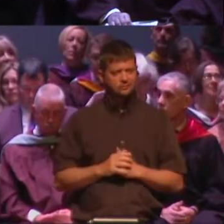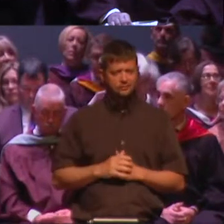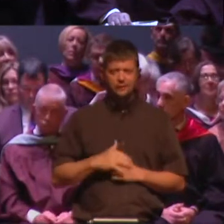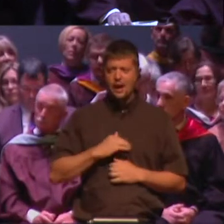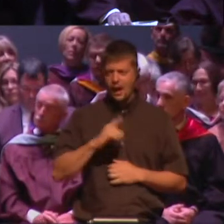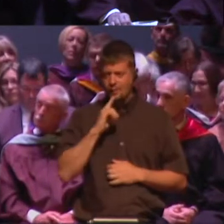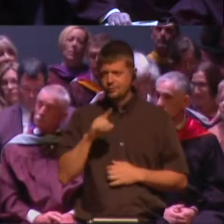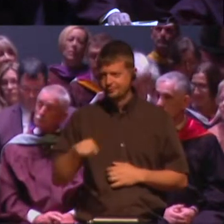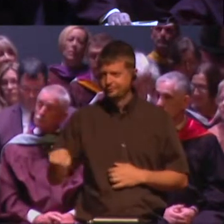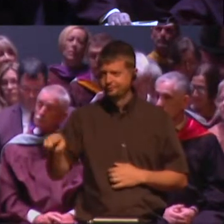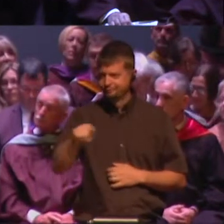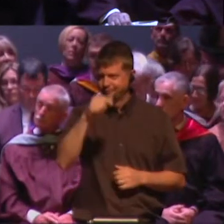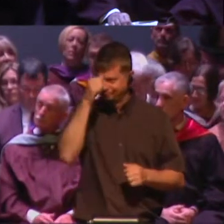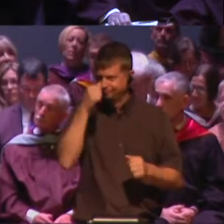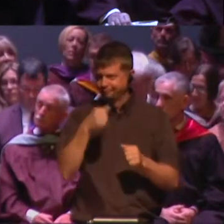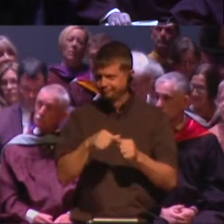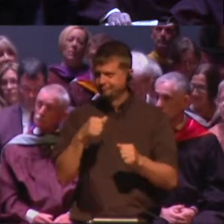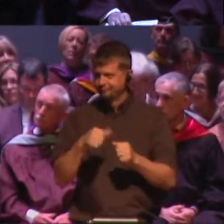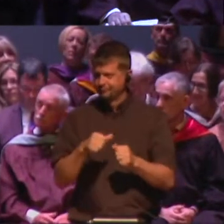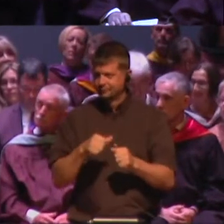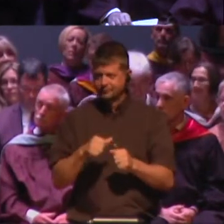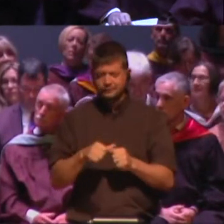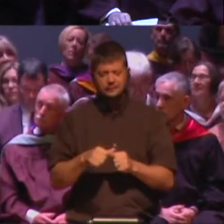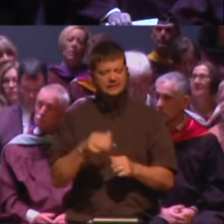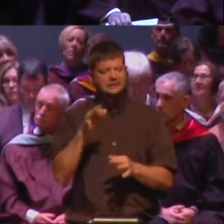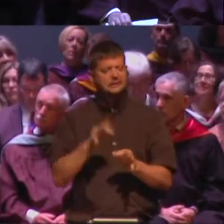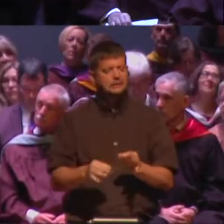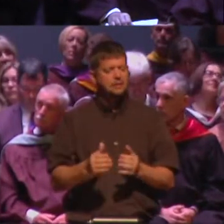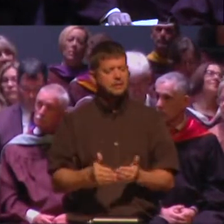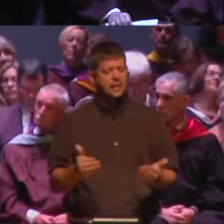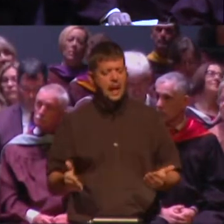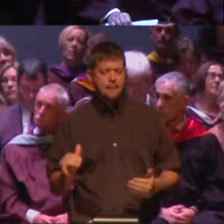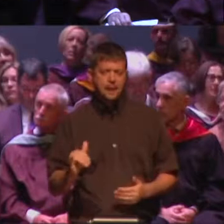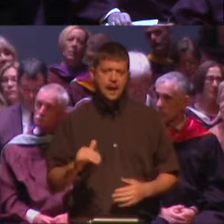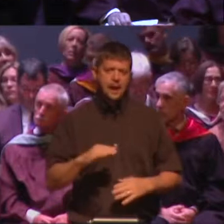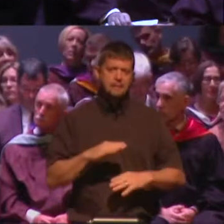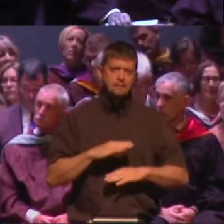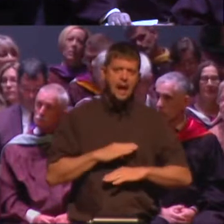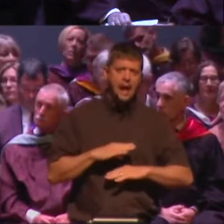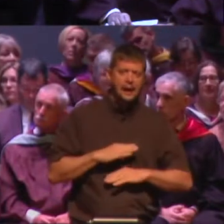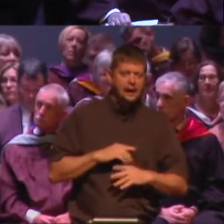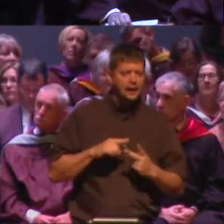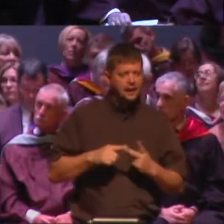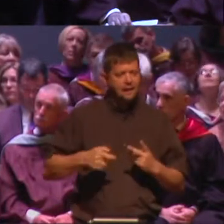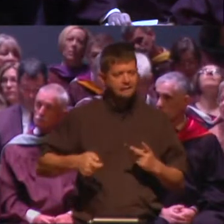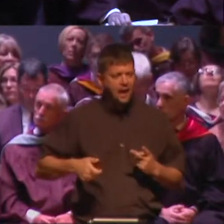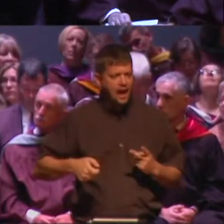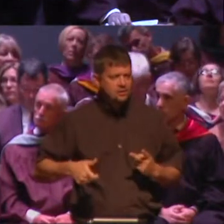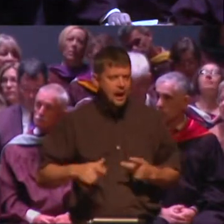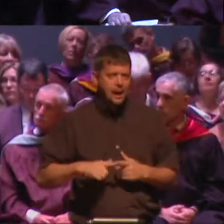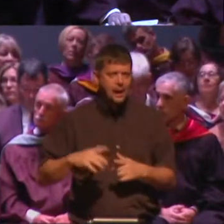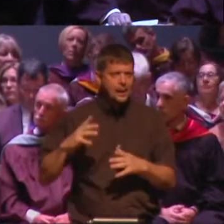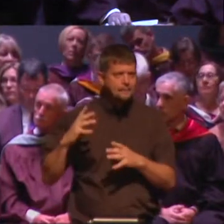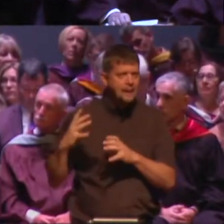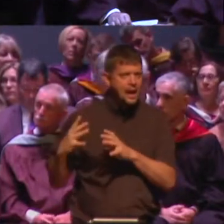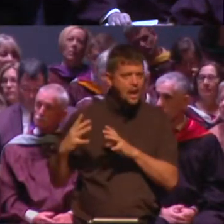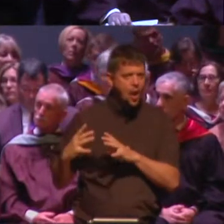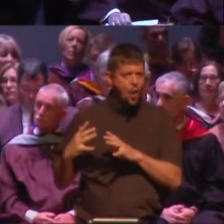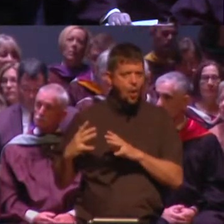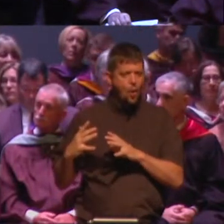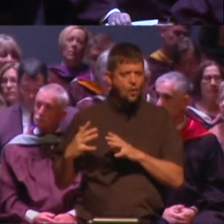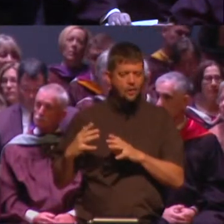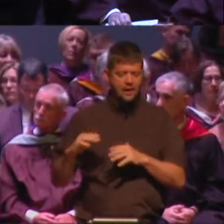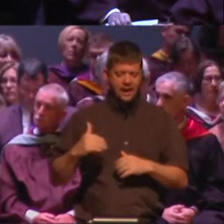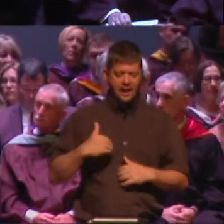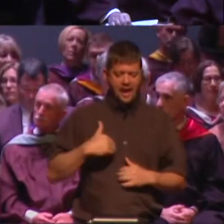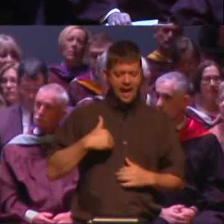all remember how we could take simple materials, a blanket, a flashlight, a pillow, and transform our